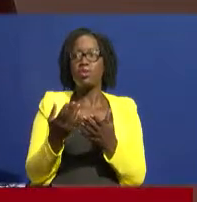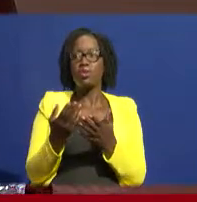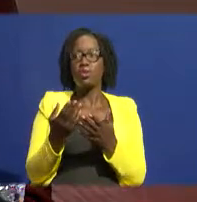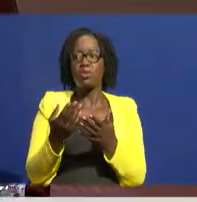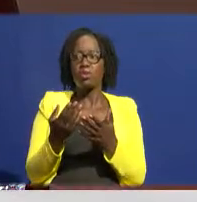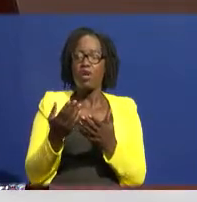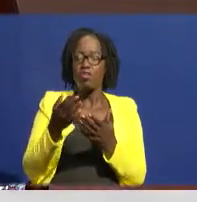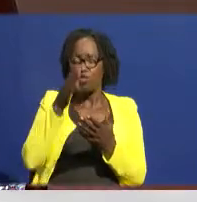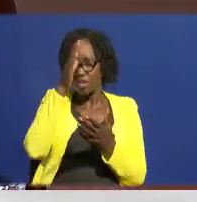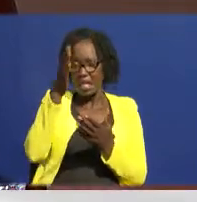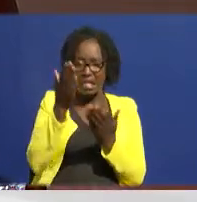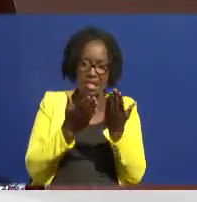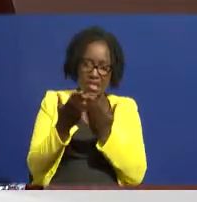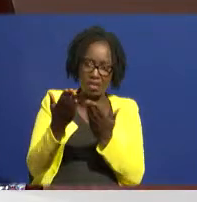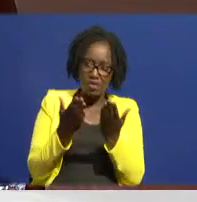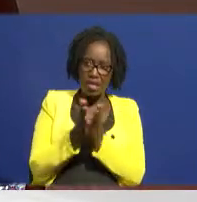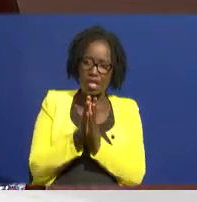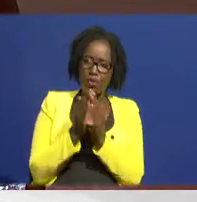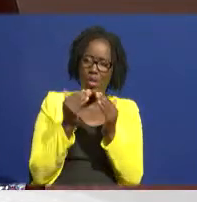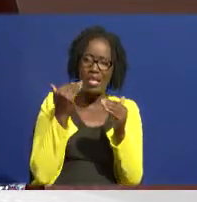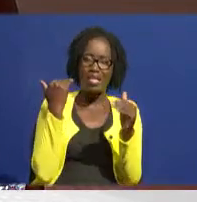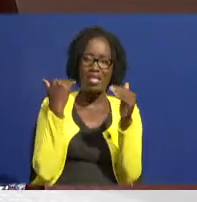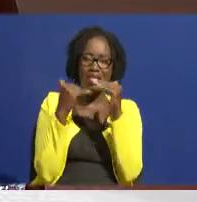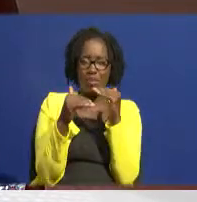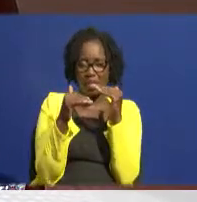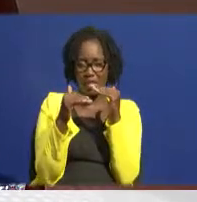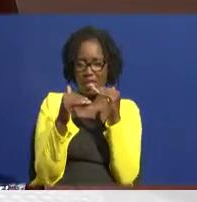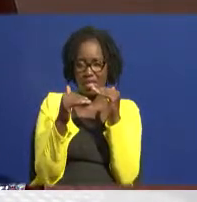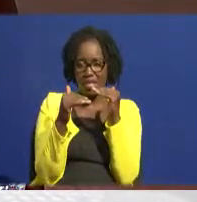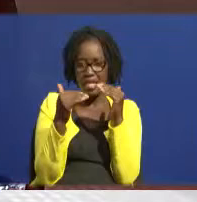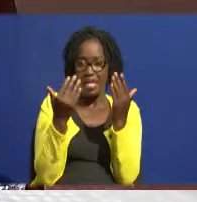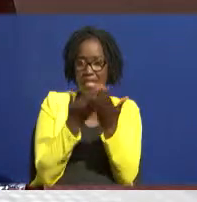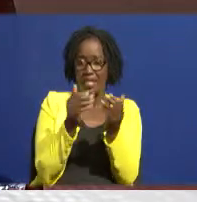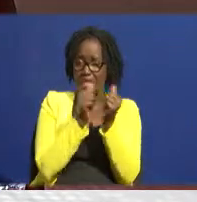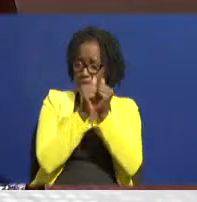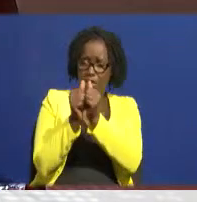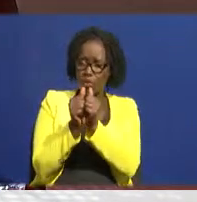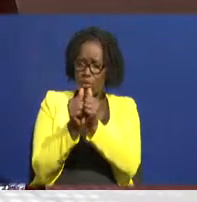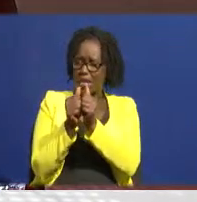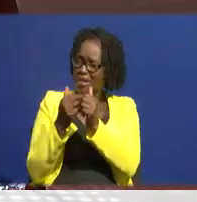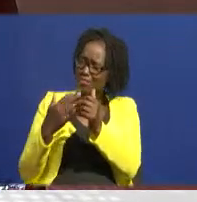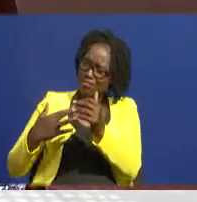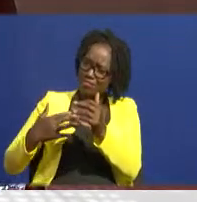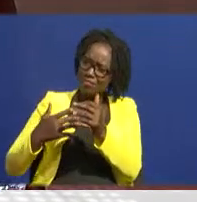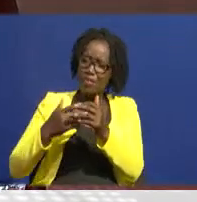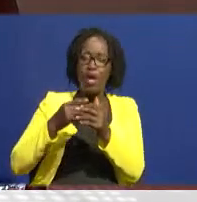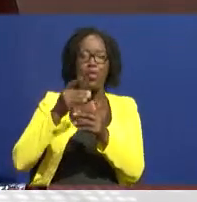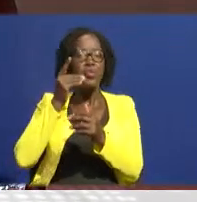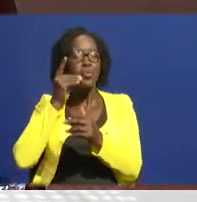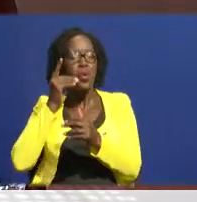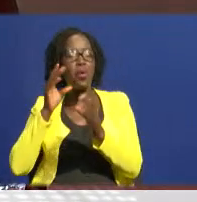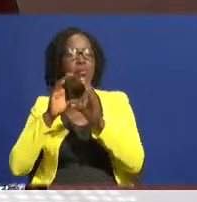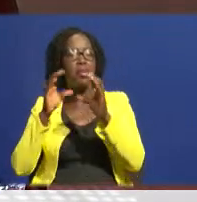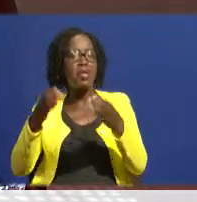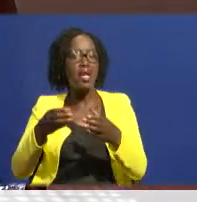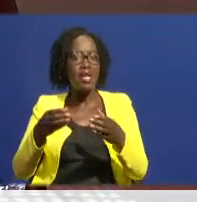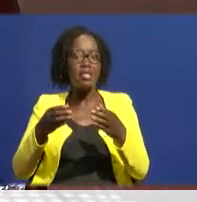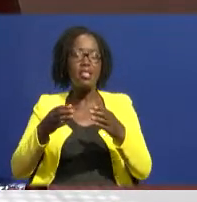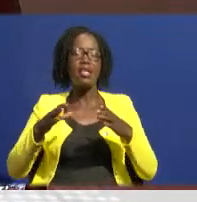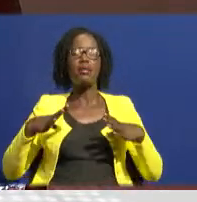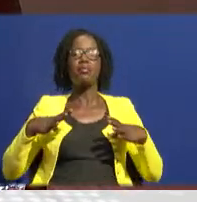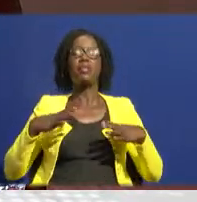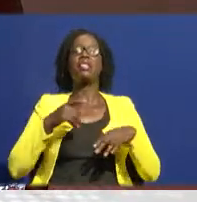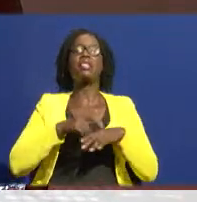weekend services. And you see, we are limited. Mm. And these students, they are together throughout, you can imagine, okay. in the dormitories, yeah. the classes, break